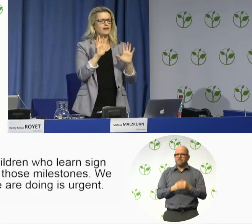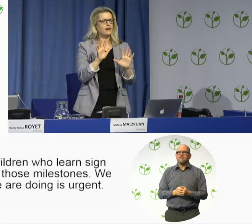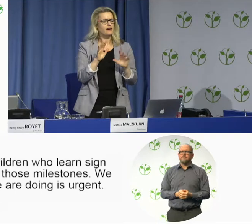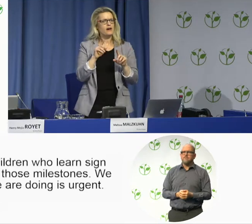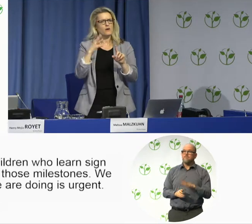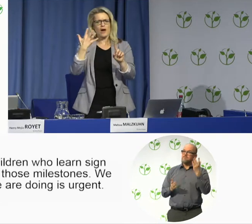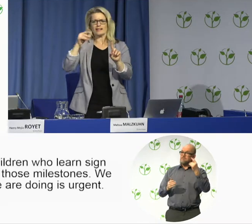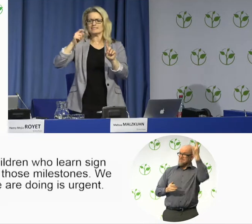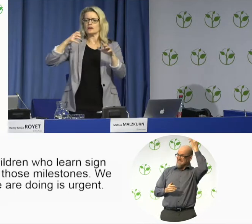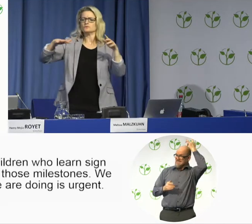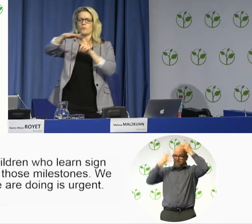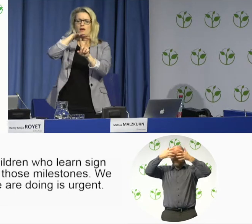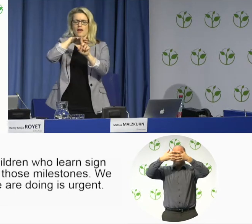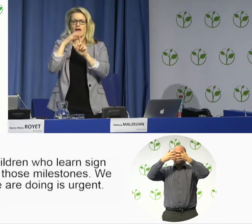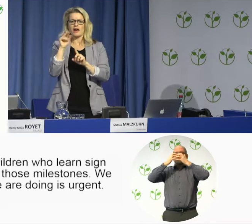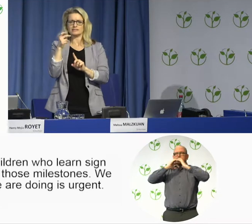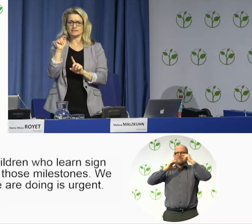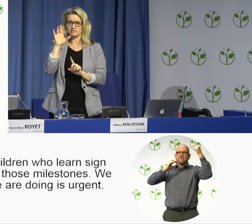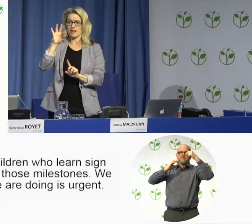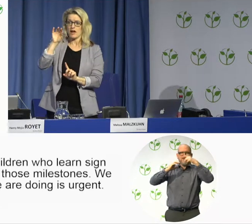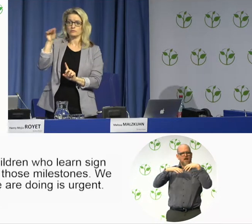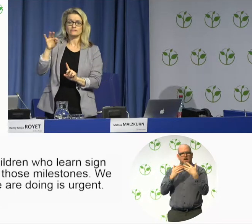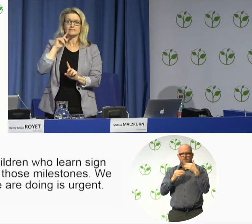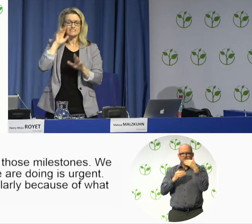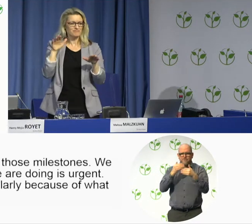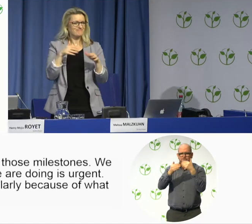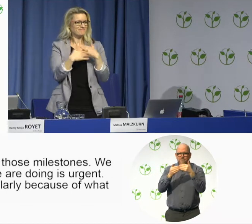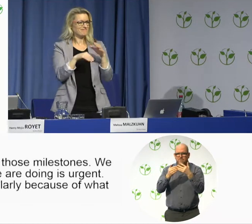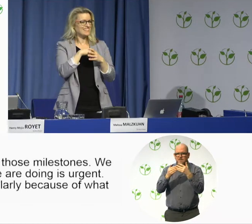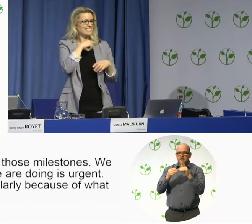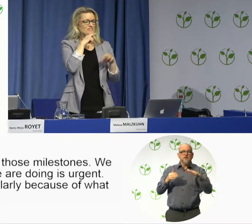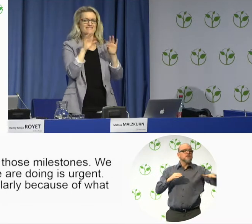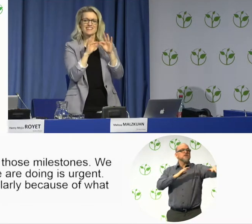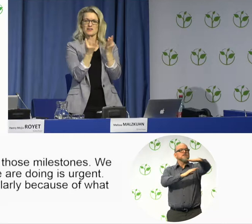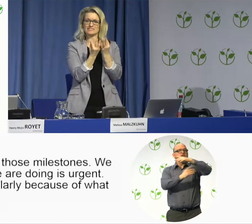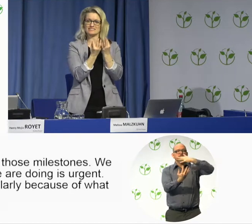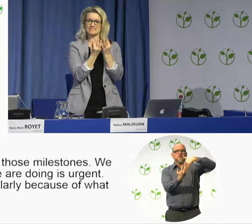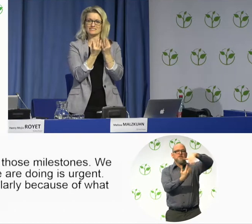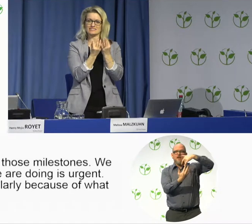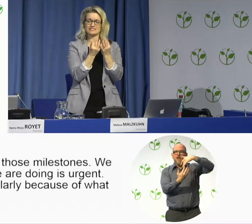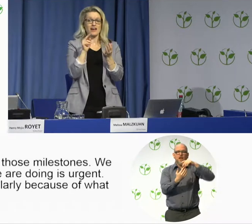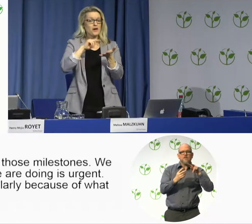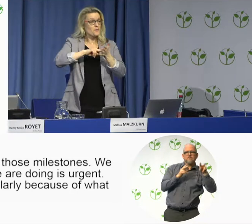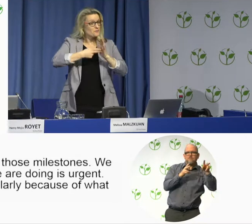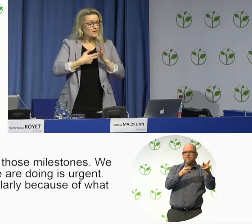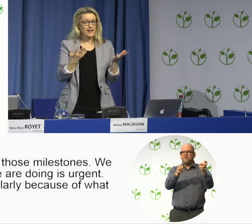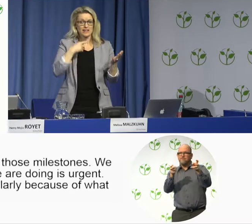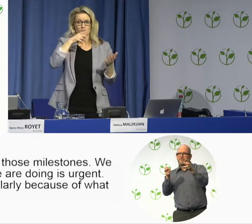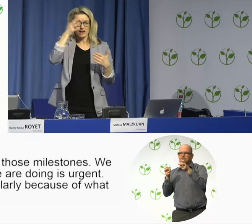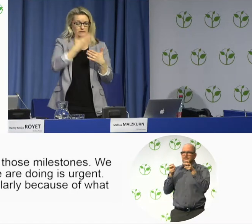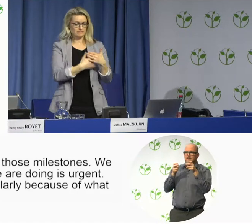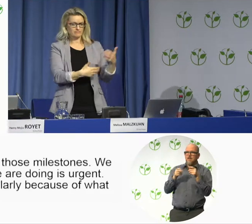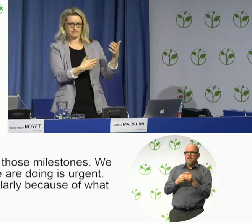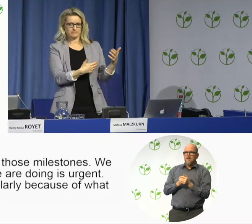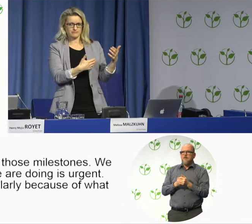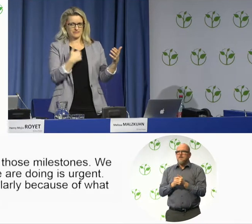particularly because of what the brain is doing in these early years. to contextualize this a bit, 90% of